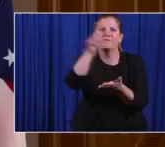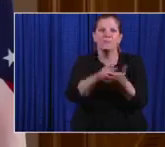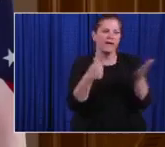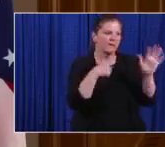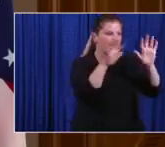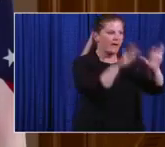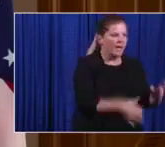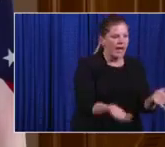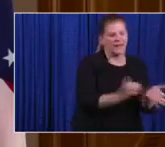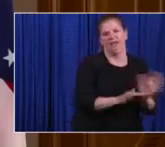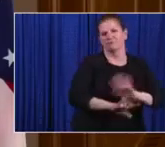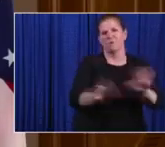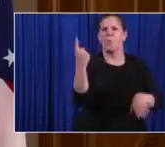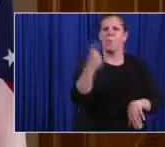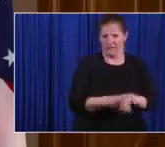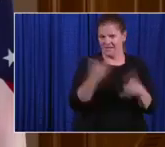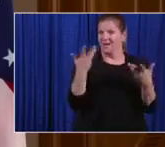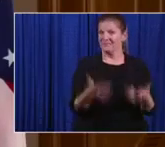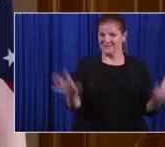week.